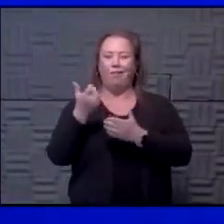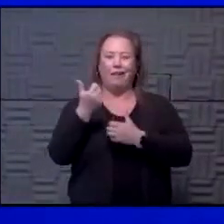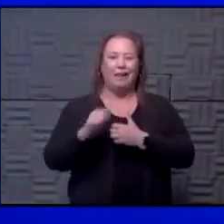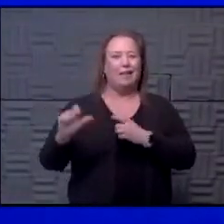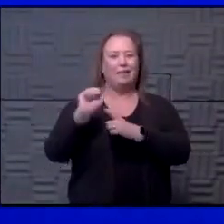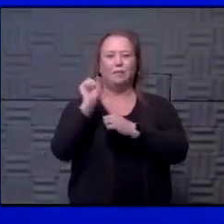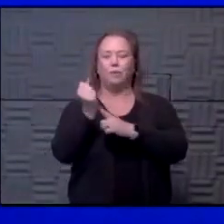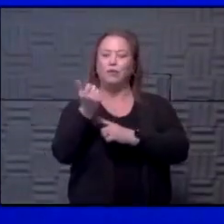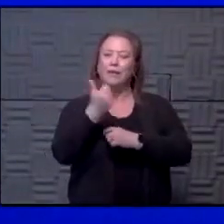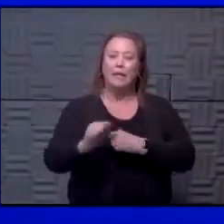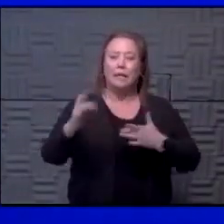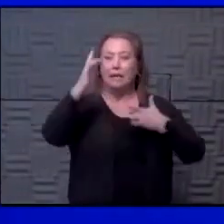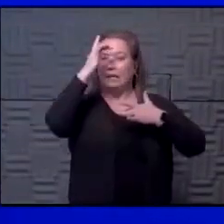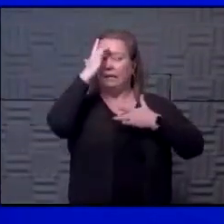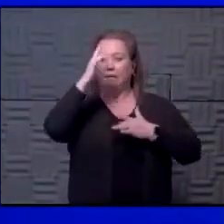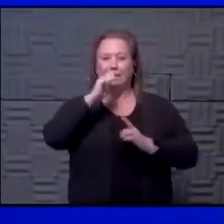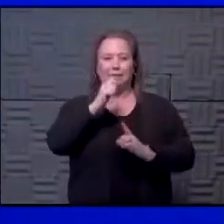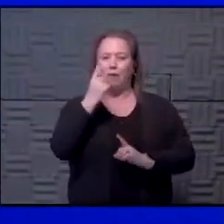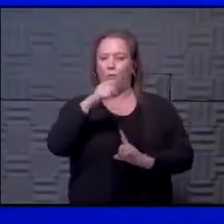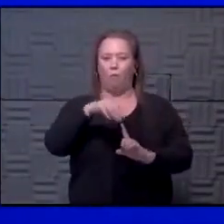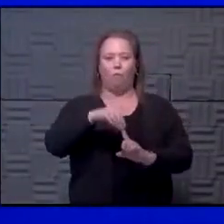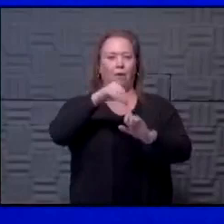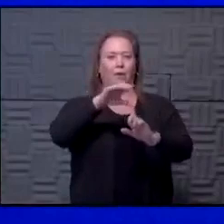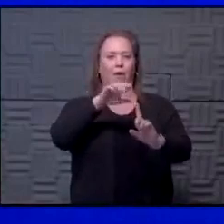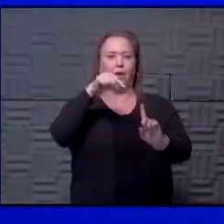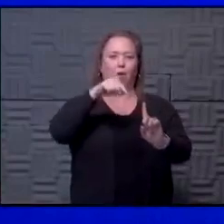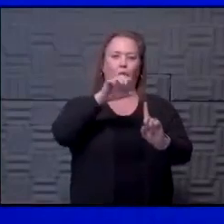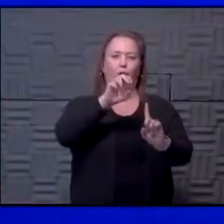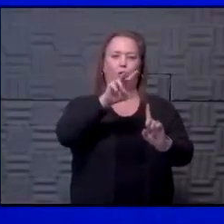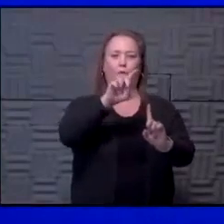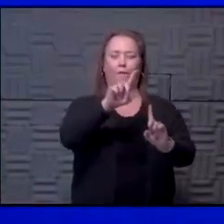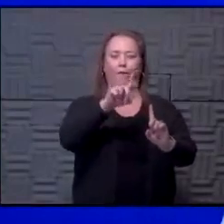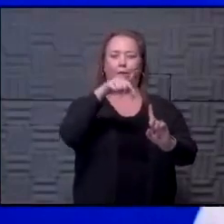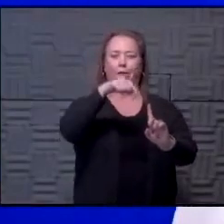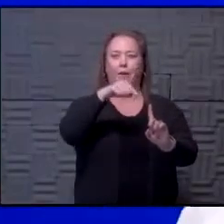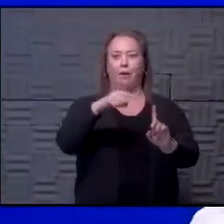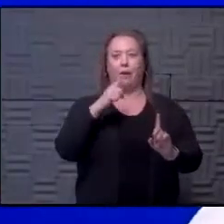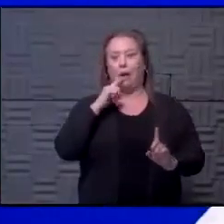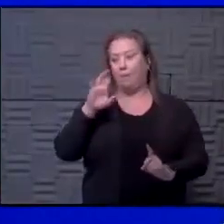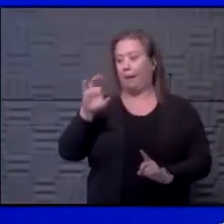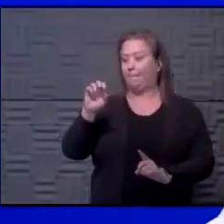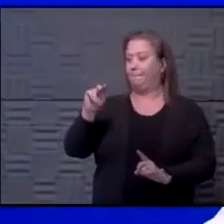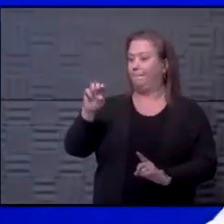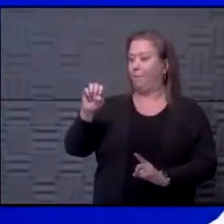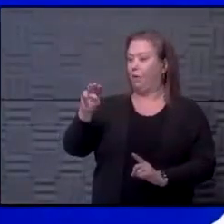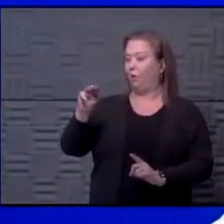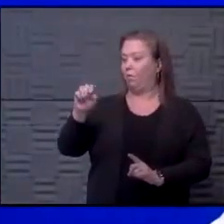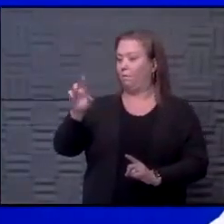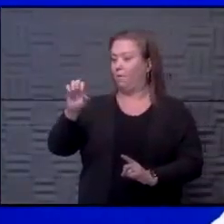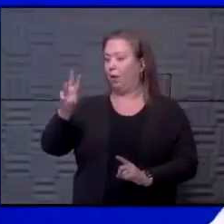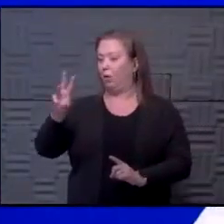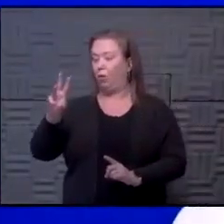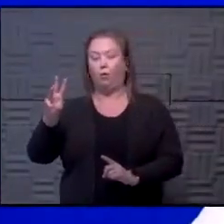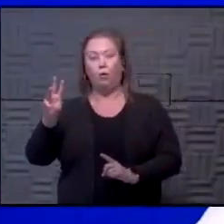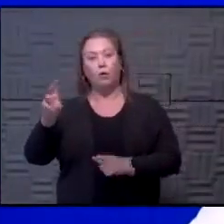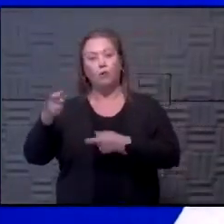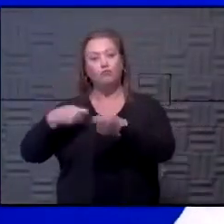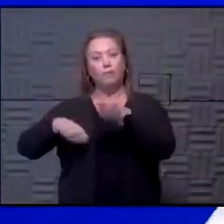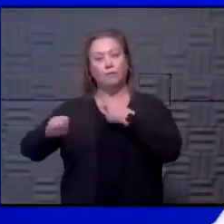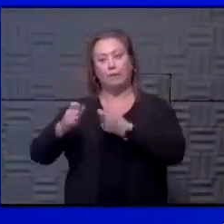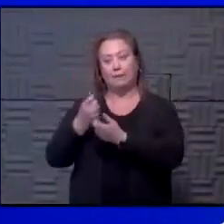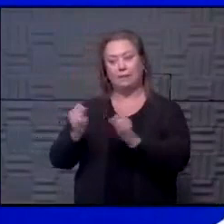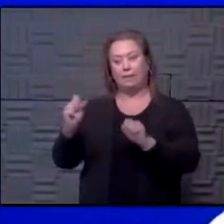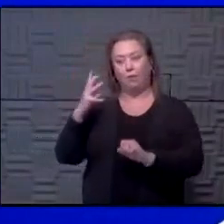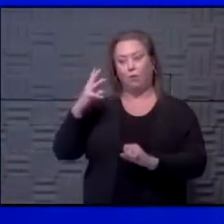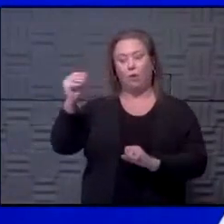type of illness, this is not unique to COVID-19. You could have asked the same question. I'm a bone marrow transplant patient. Is it safe for me to go out into a crowded